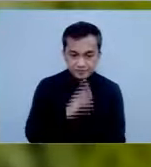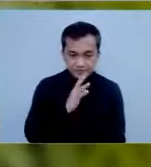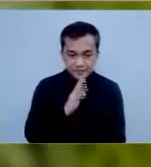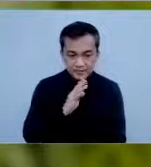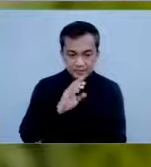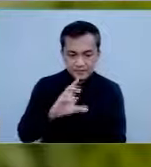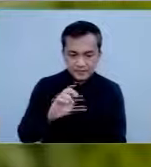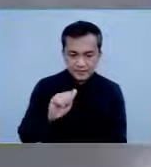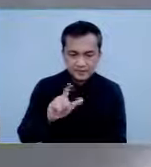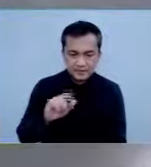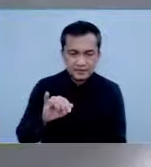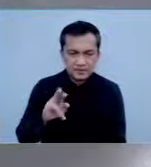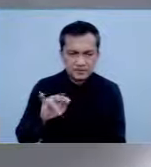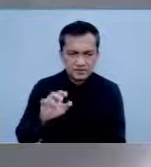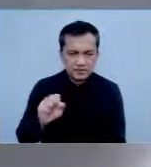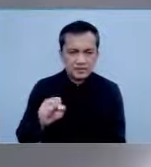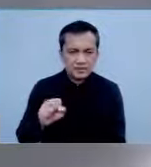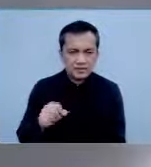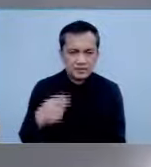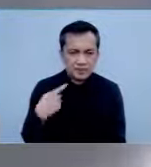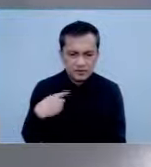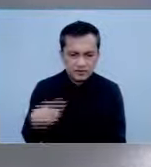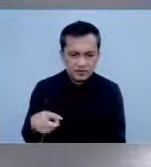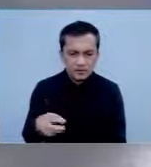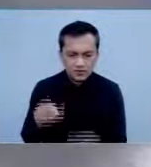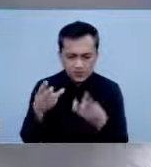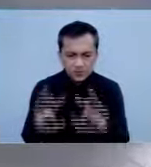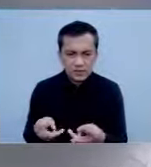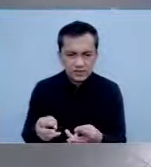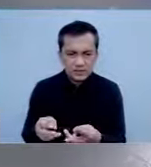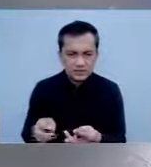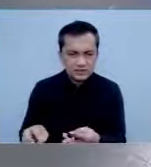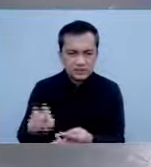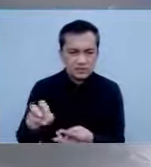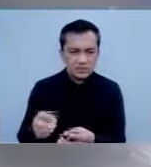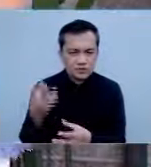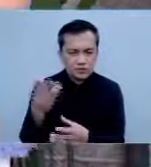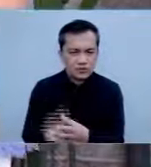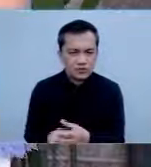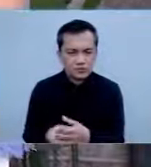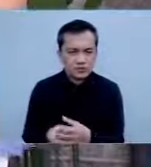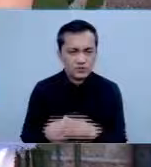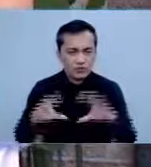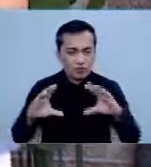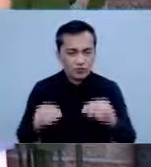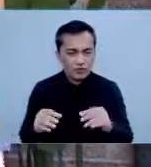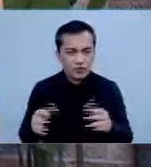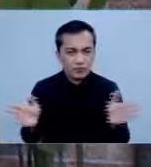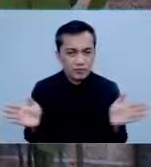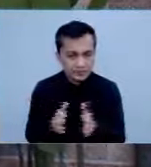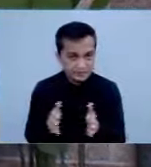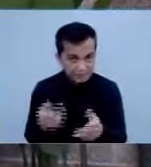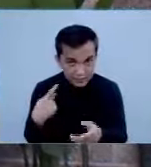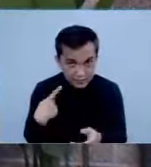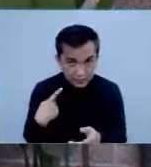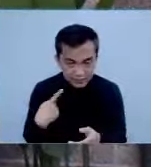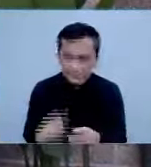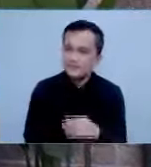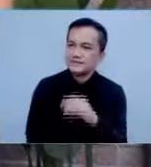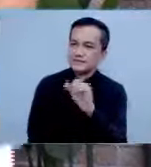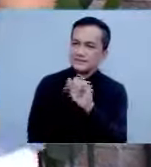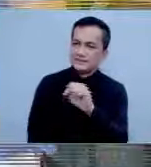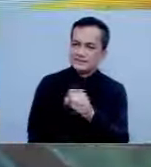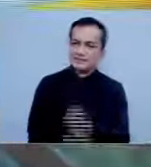parang weight journey na parang tipong you've lost an amount of weight during this workout? Yep. Can you share that with